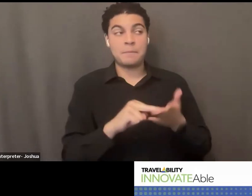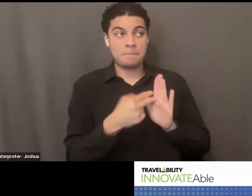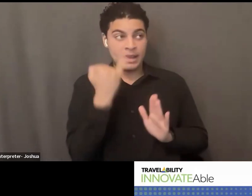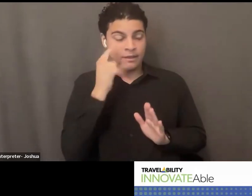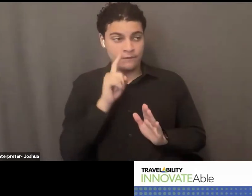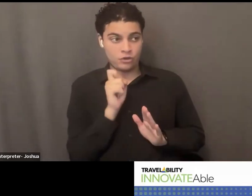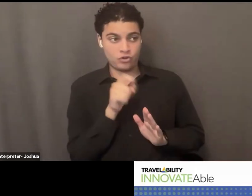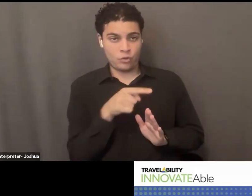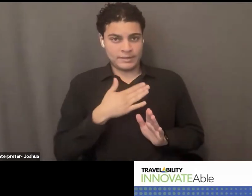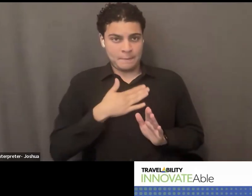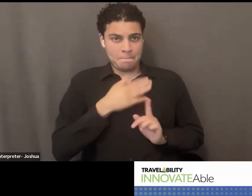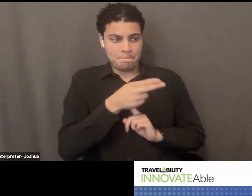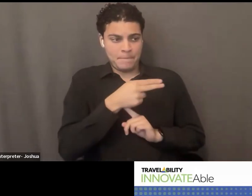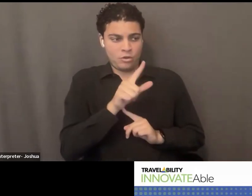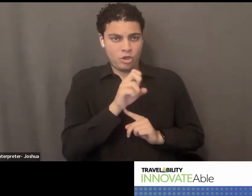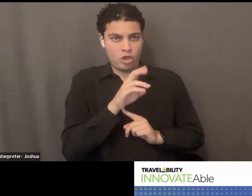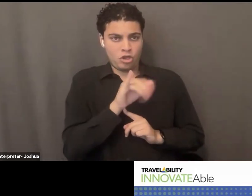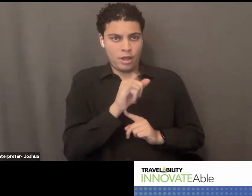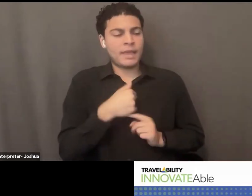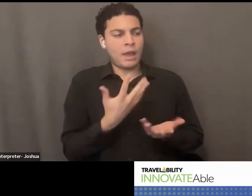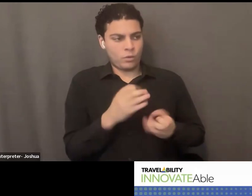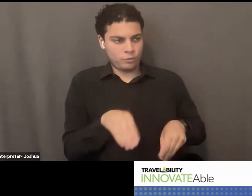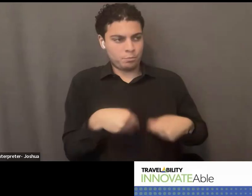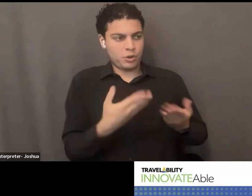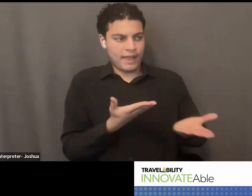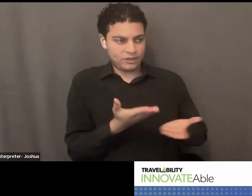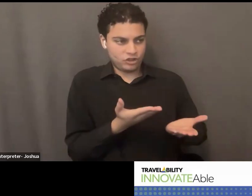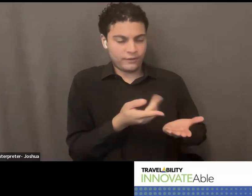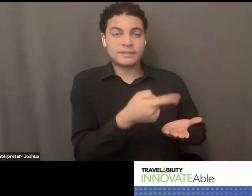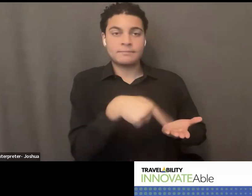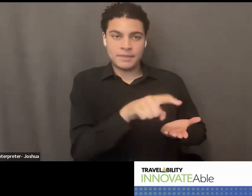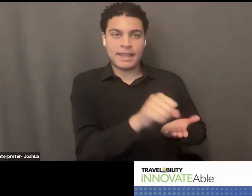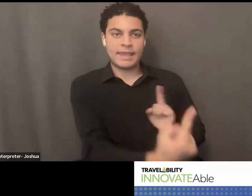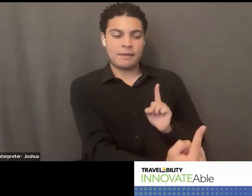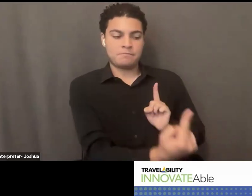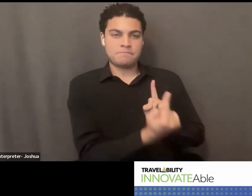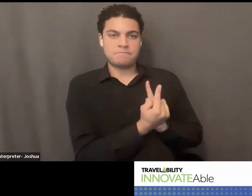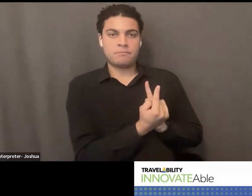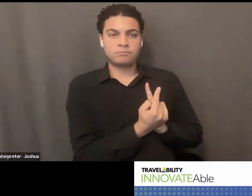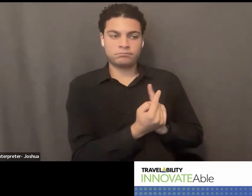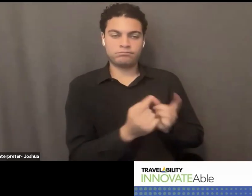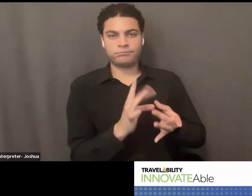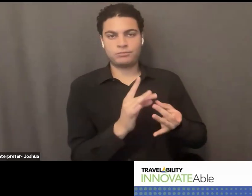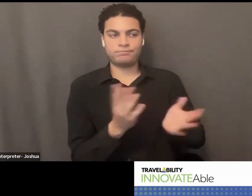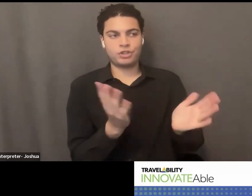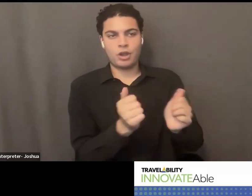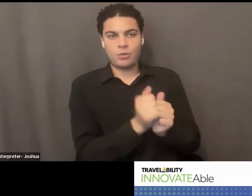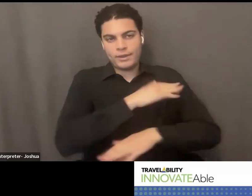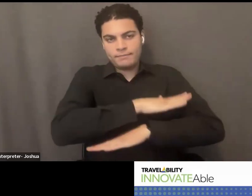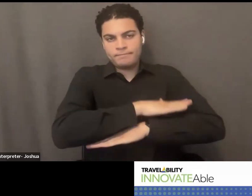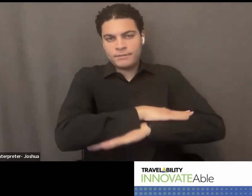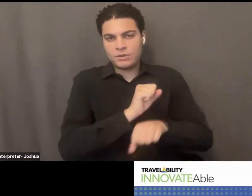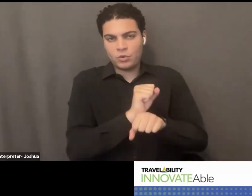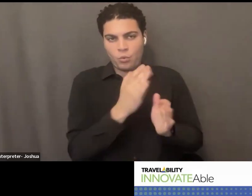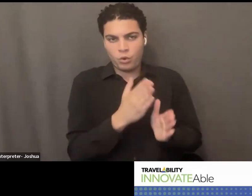service, they should be able to go right to the desk, and that hotel specifically can control the amount of tags they purchase, download, have readily available on